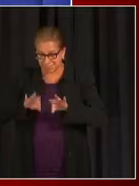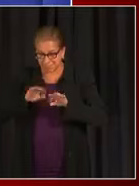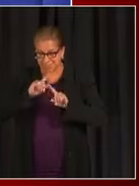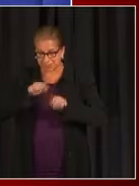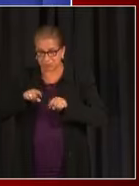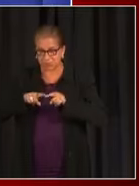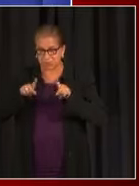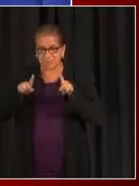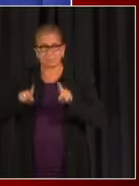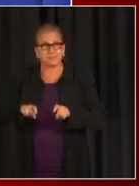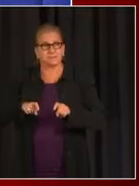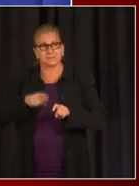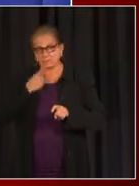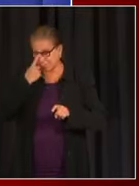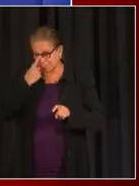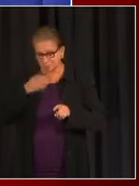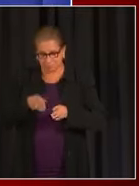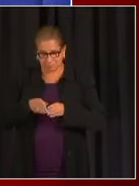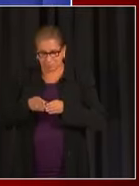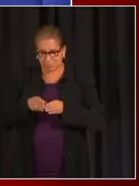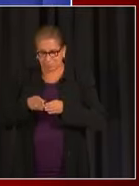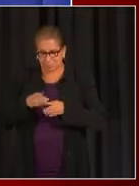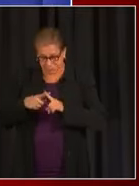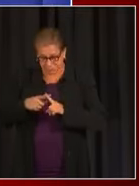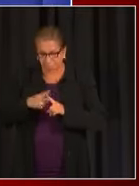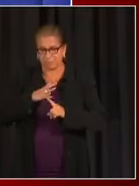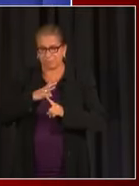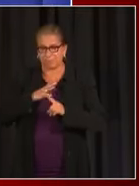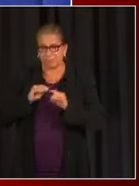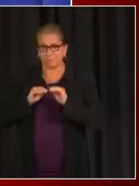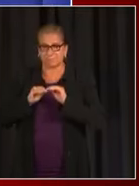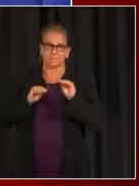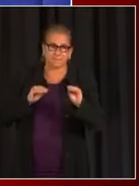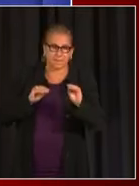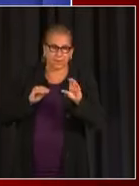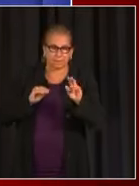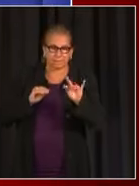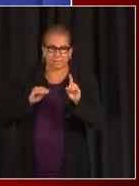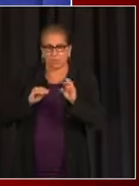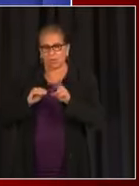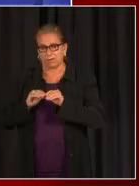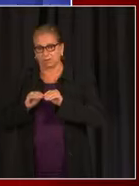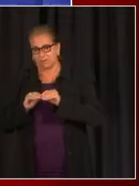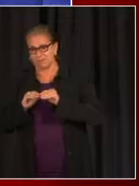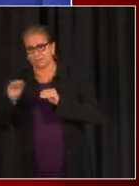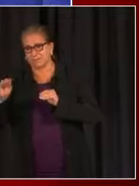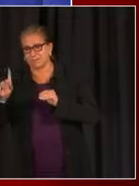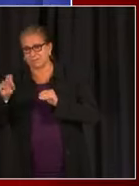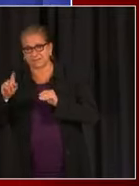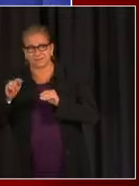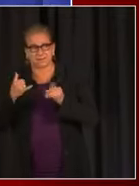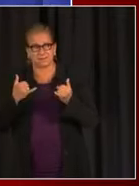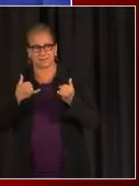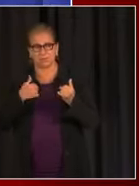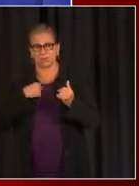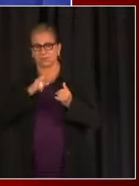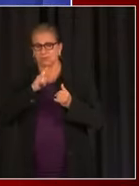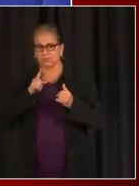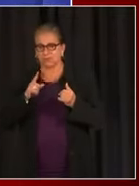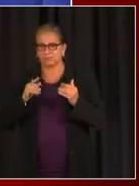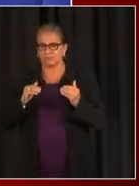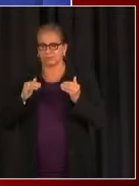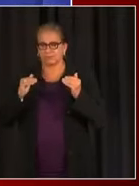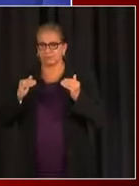in terms of how rapidly the Delta variant can spread. We don't want to make assumptions that we live in a bubble and that our residents